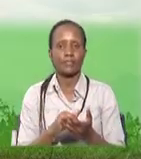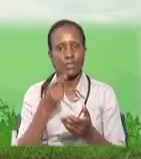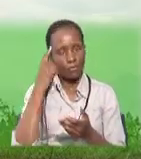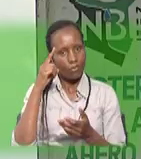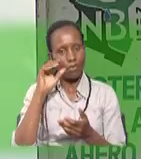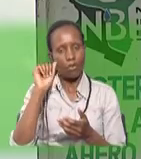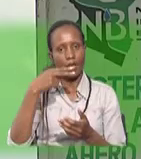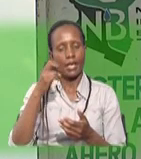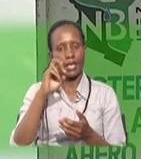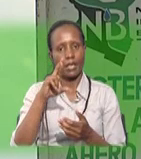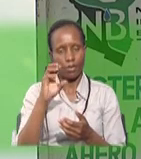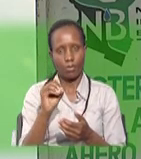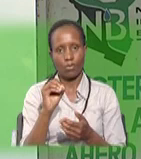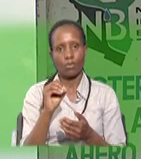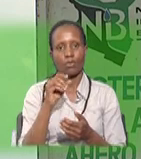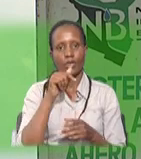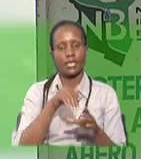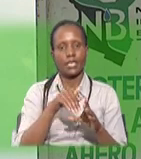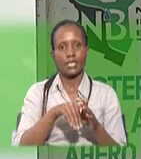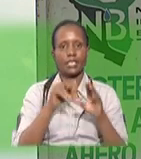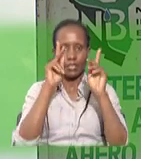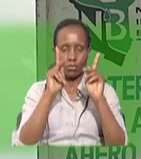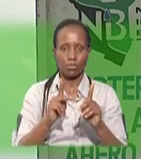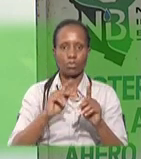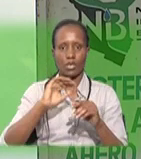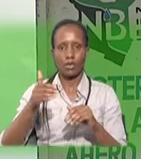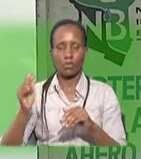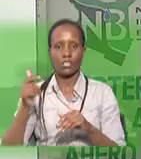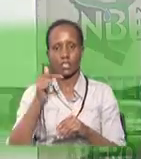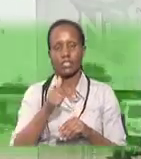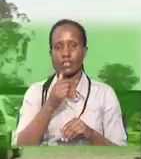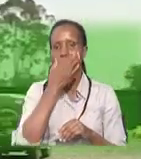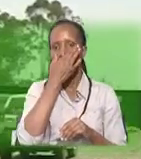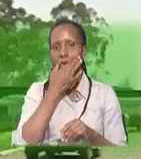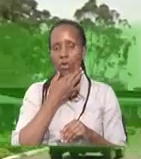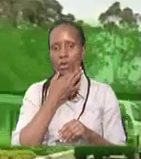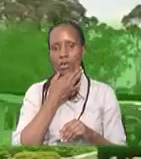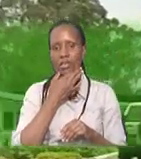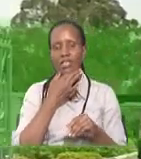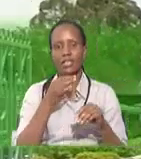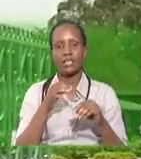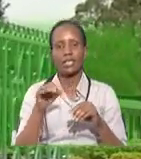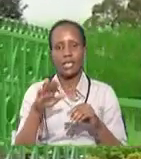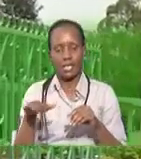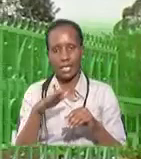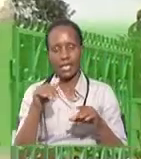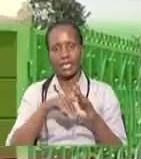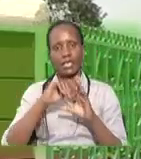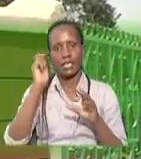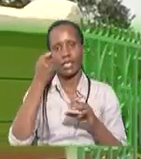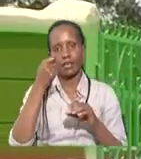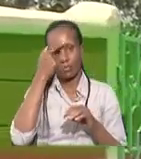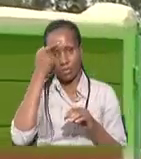Bahero Irrigation Research Station in Kisumu County is the oldest irrigation research station in